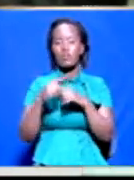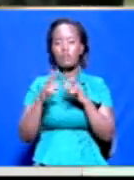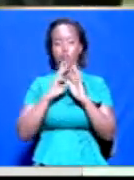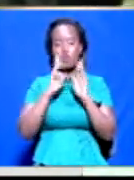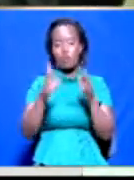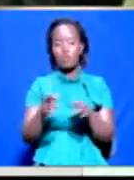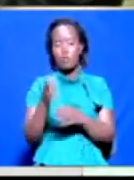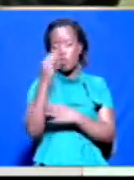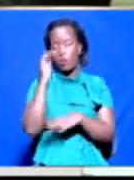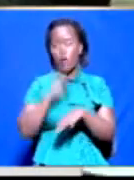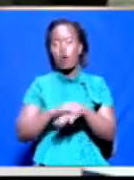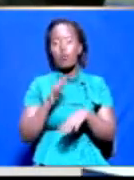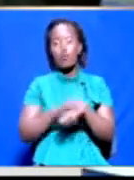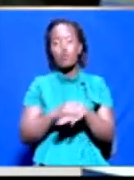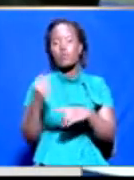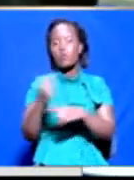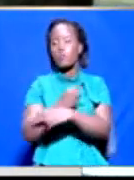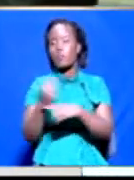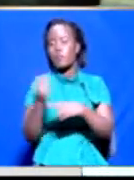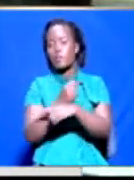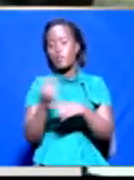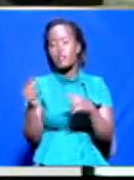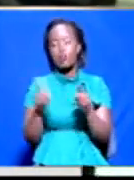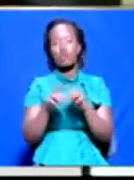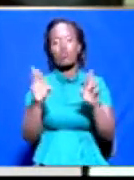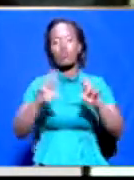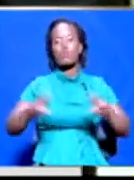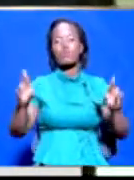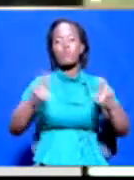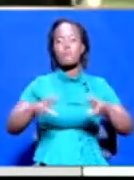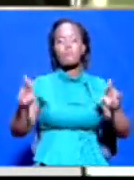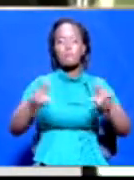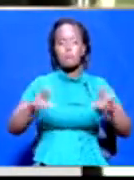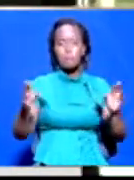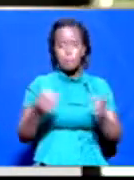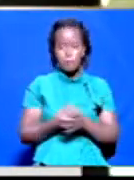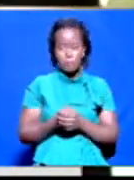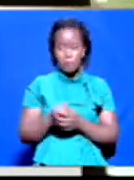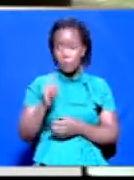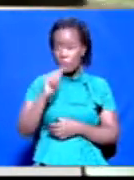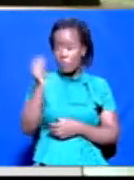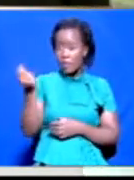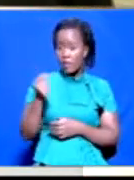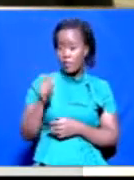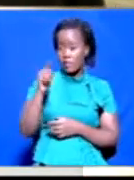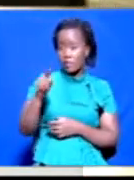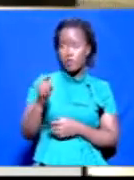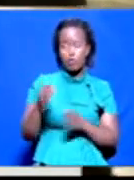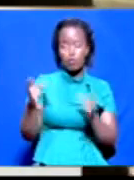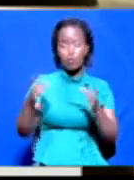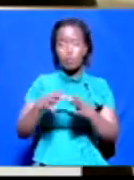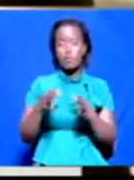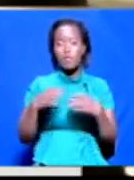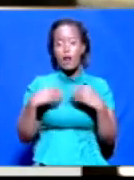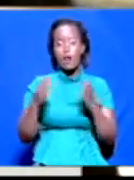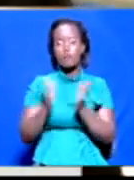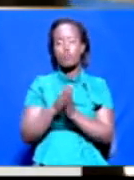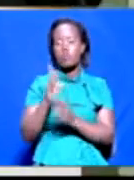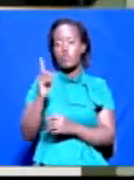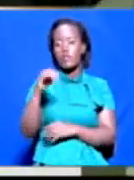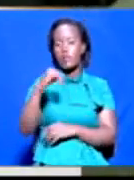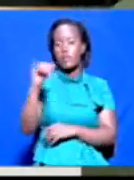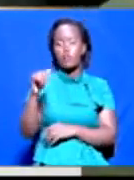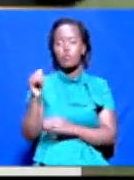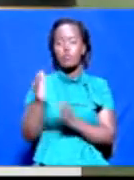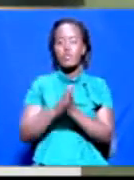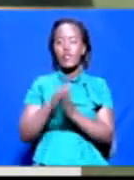in camp and are ready for the CECAFA Championship. Kenya's emerging stars have been drawn in Pool C alongside Djibouti and South Sudan. Group